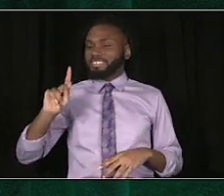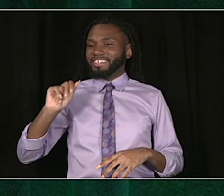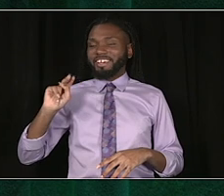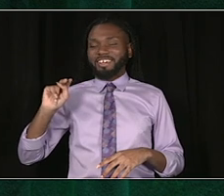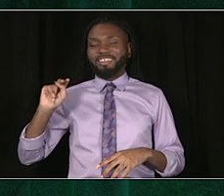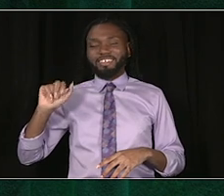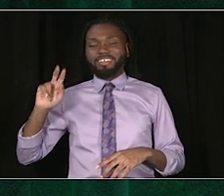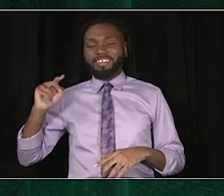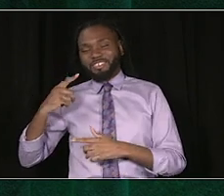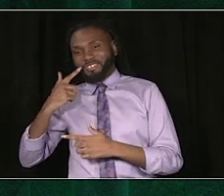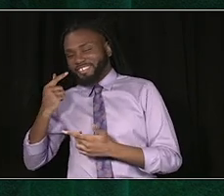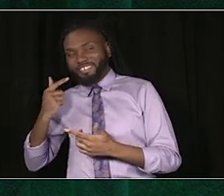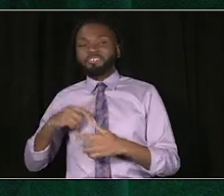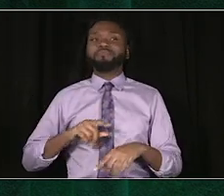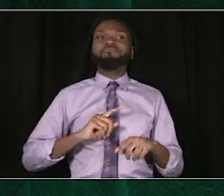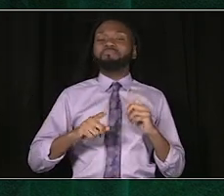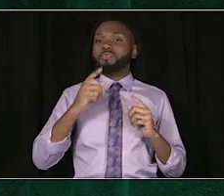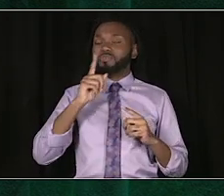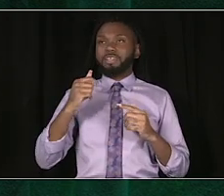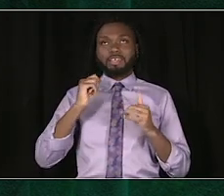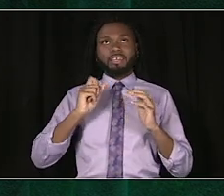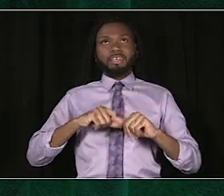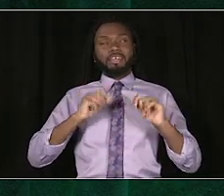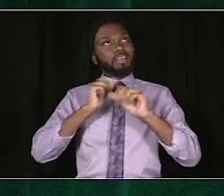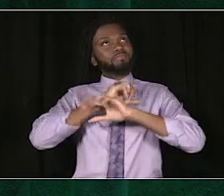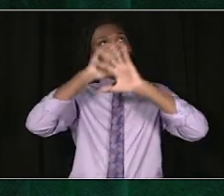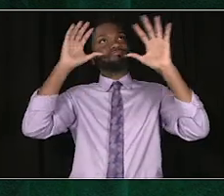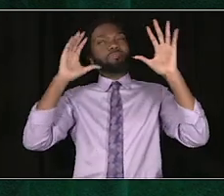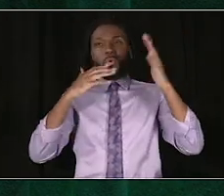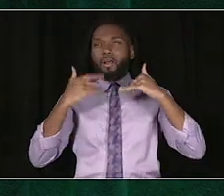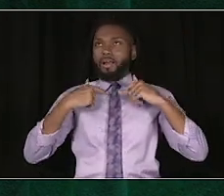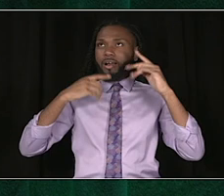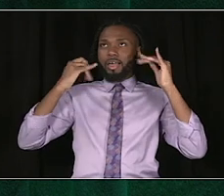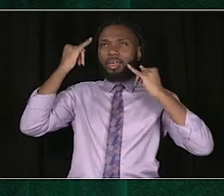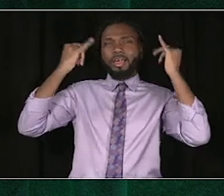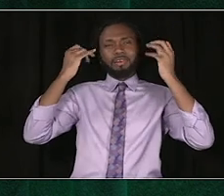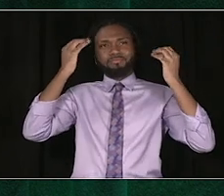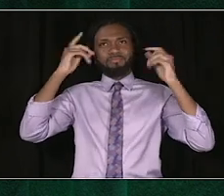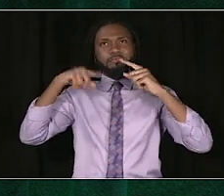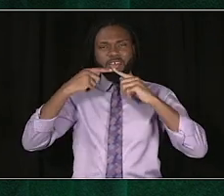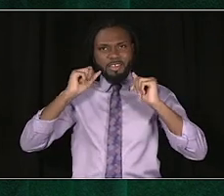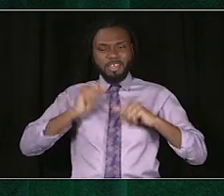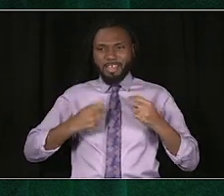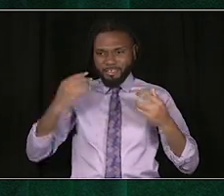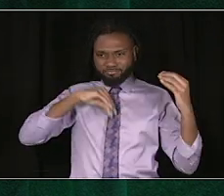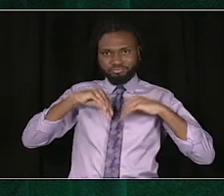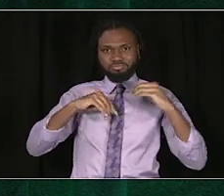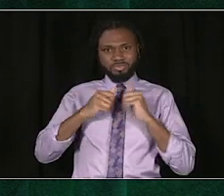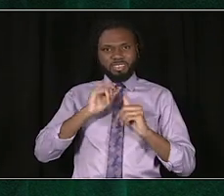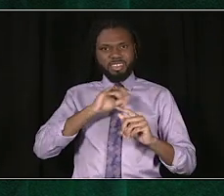and really just, you know, paint her in the way that I want to paint her. And, you know, for me, she's so